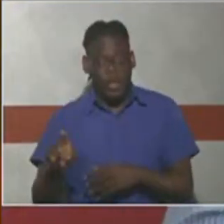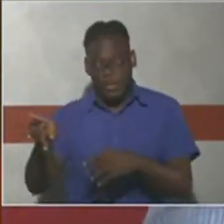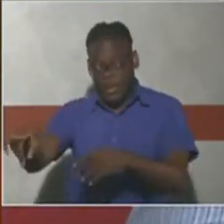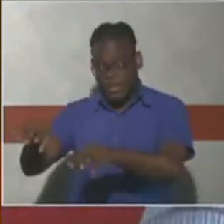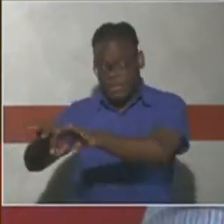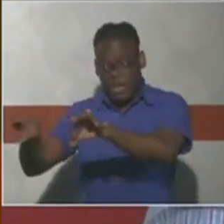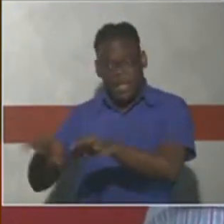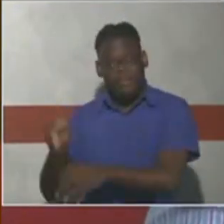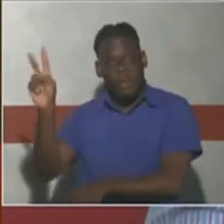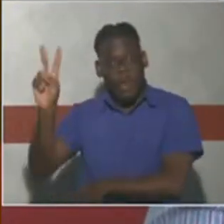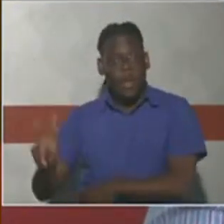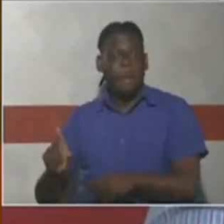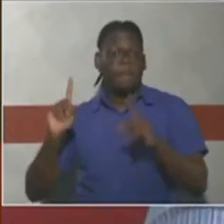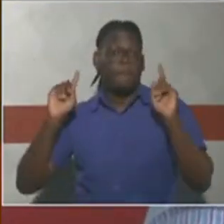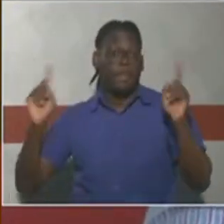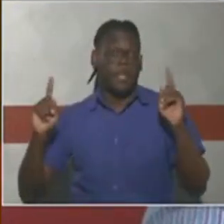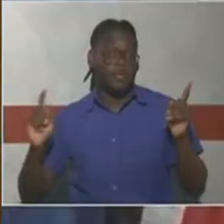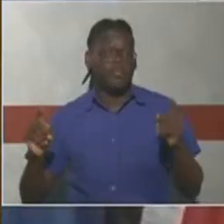today?